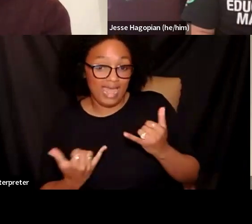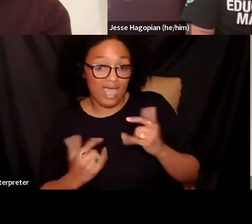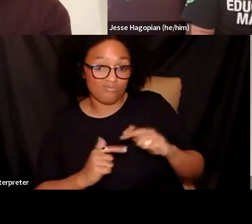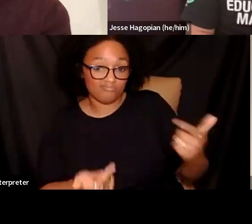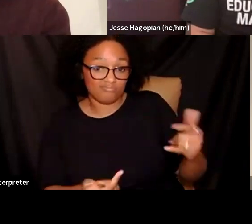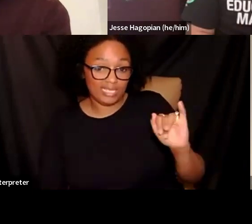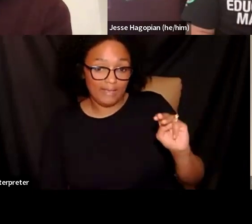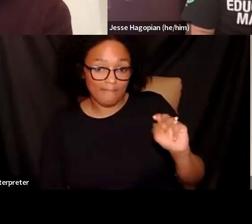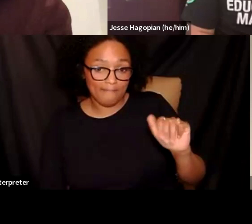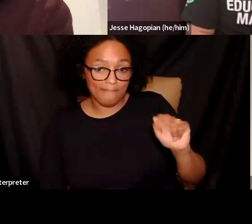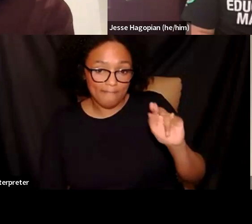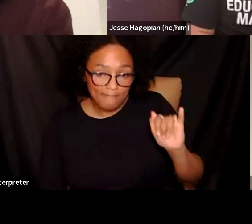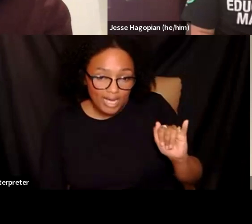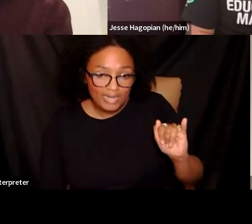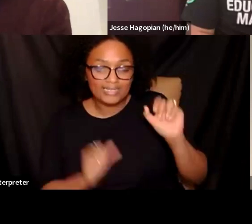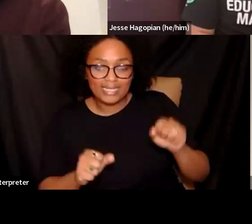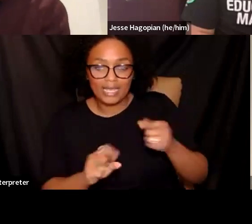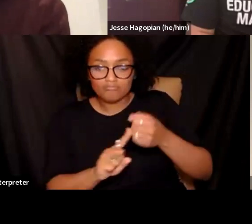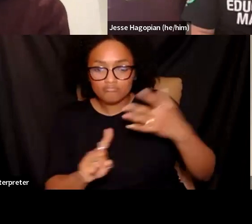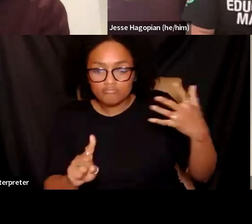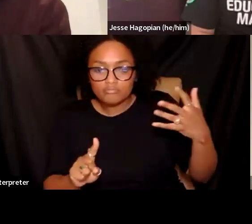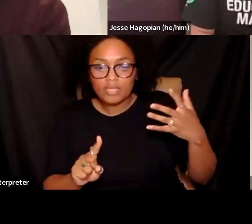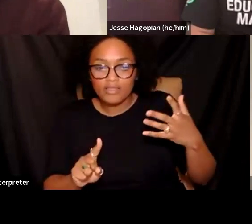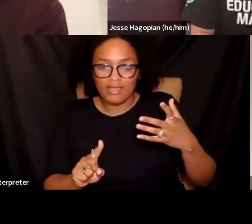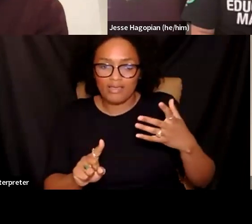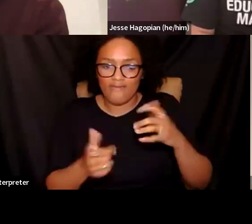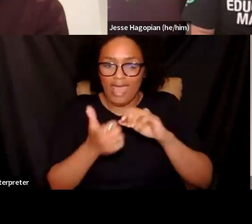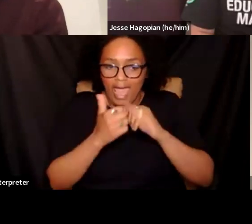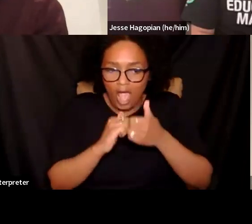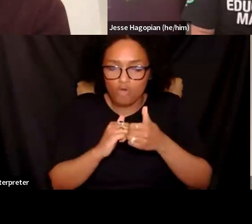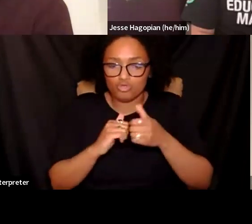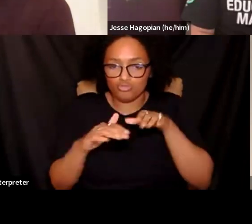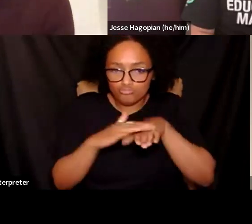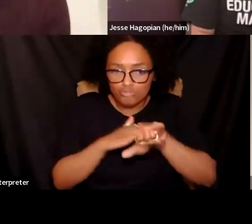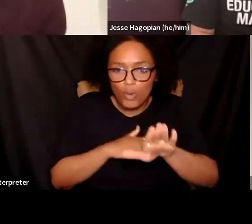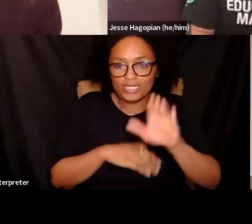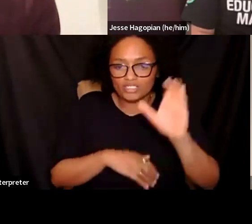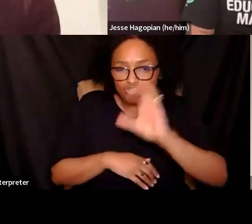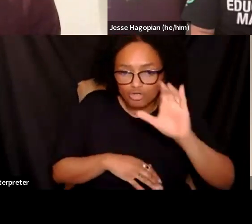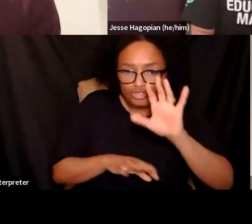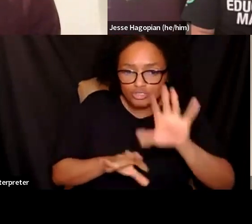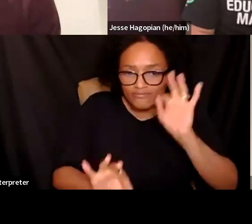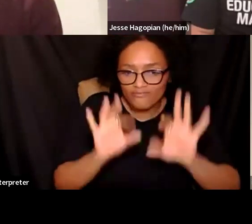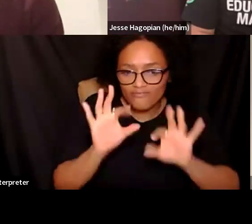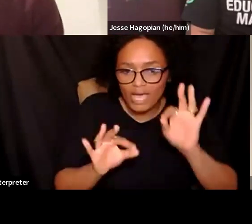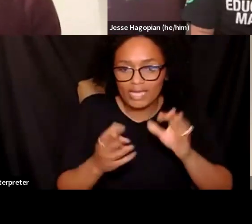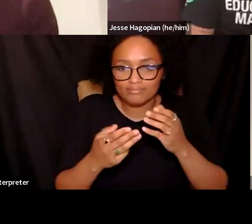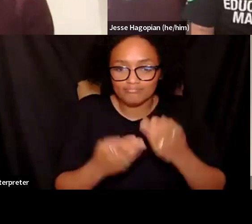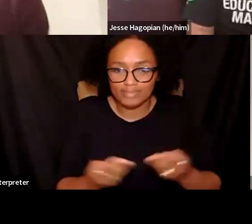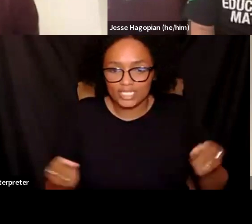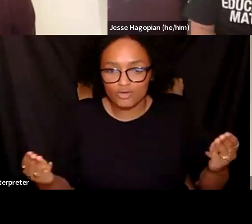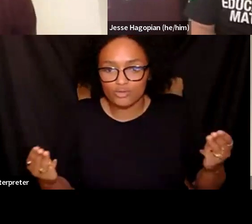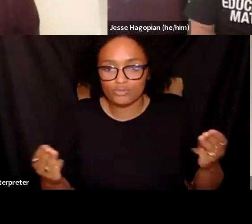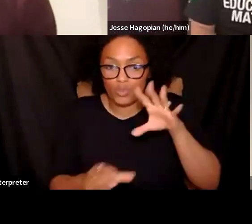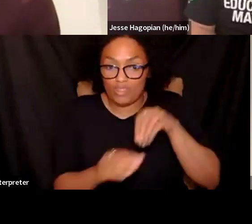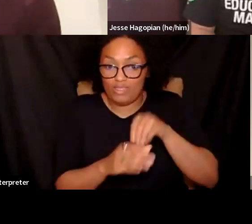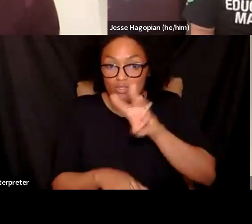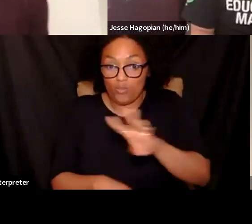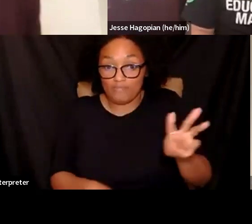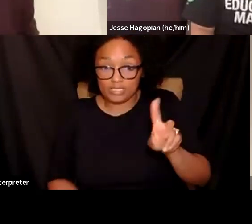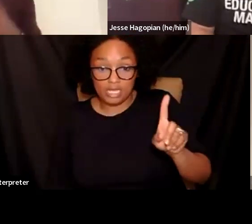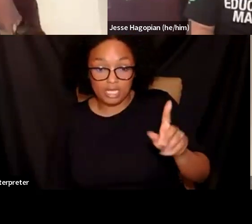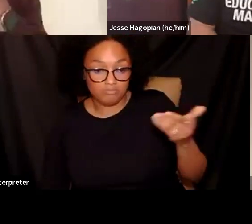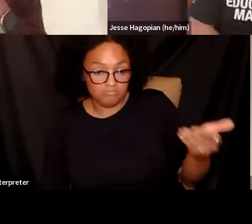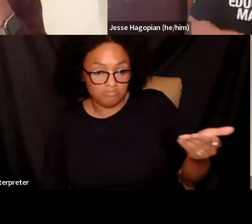kind of, I guess, the interactive part of actually searching in the material and what that looks like. Yeah, I mean, one of the things that